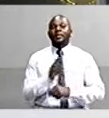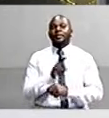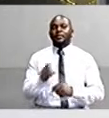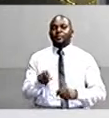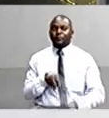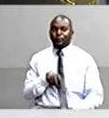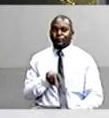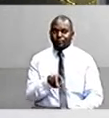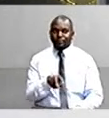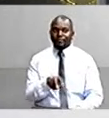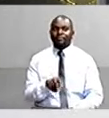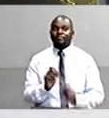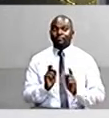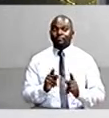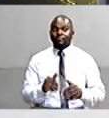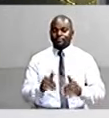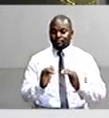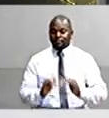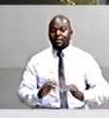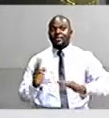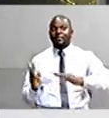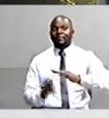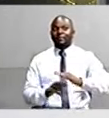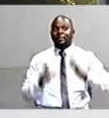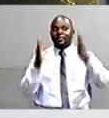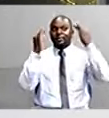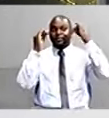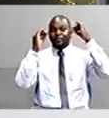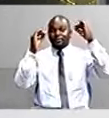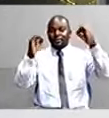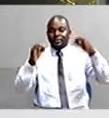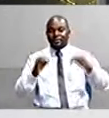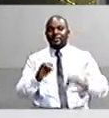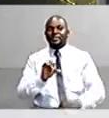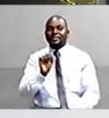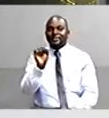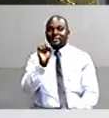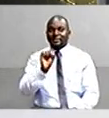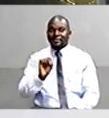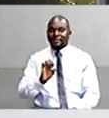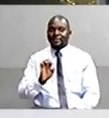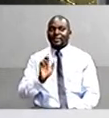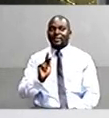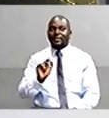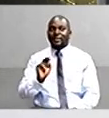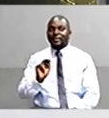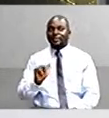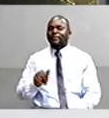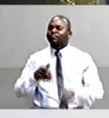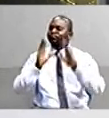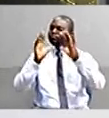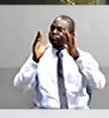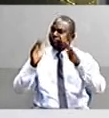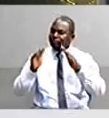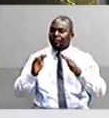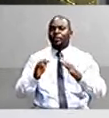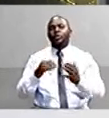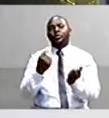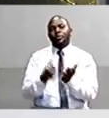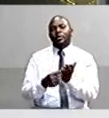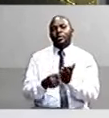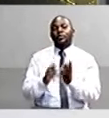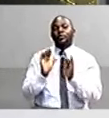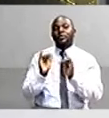trek. The Vice President, Edward Chionuka Sekandi, has commended Ugandans living in the diaspora for investing in